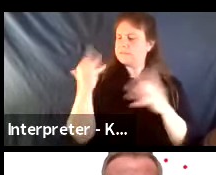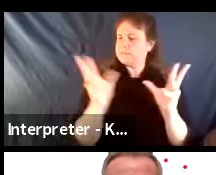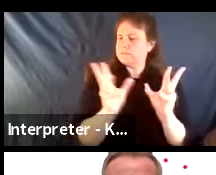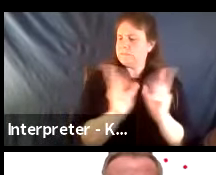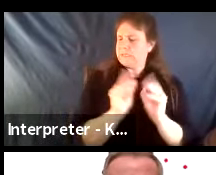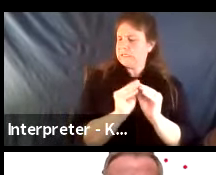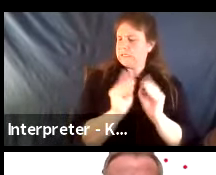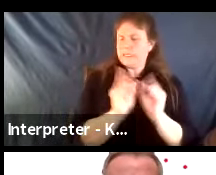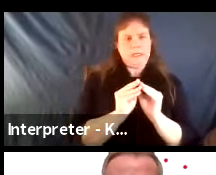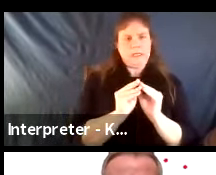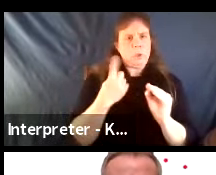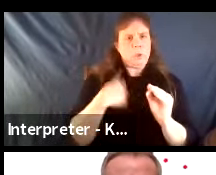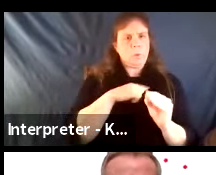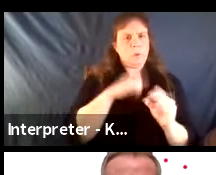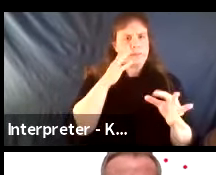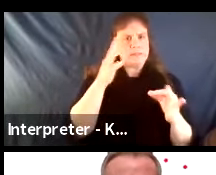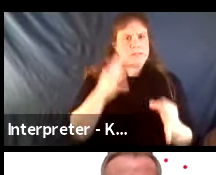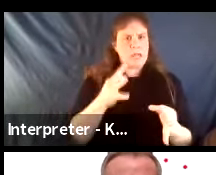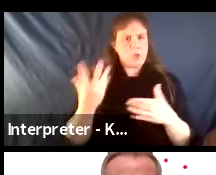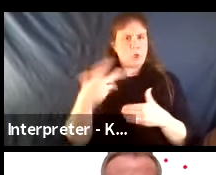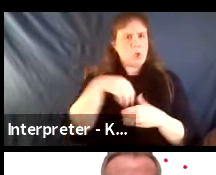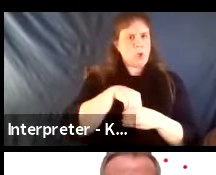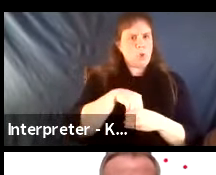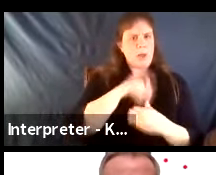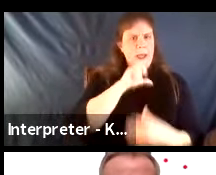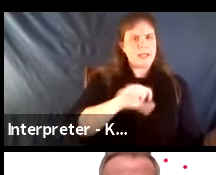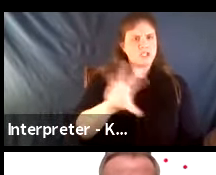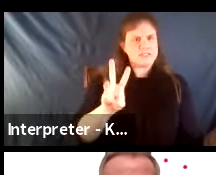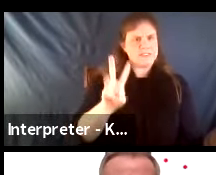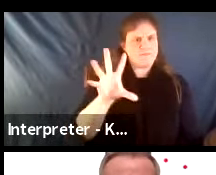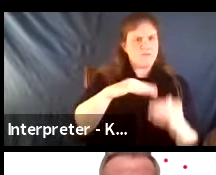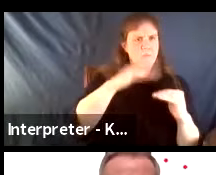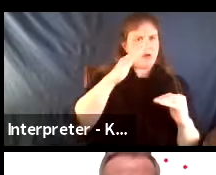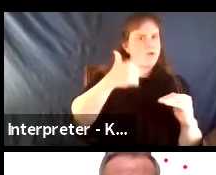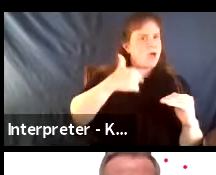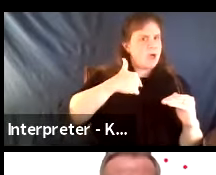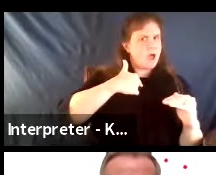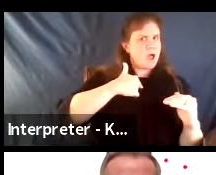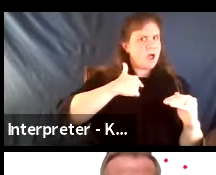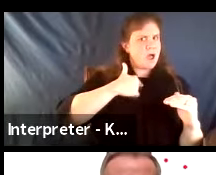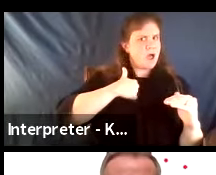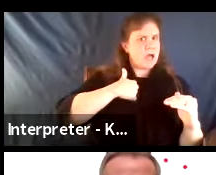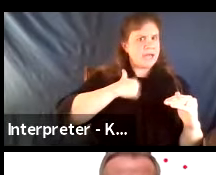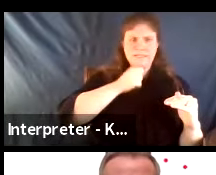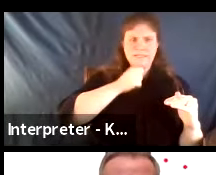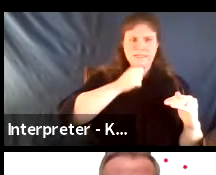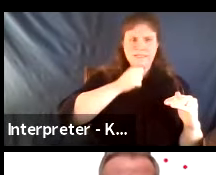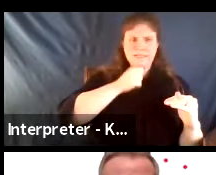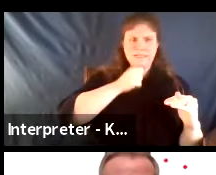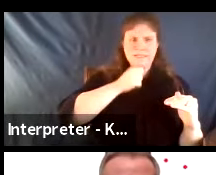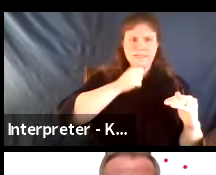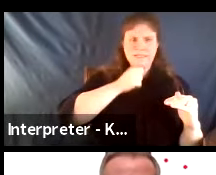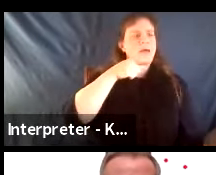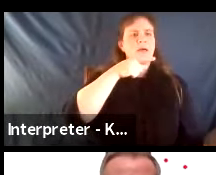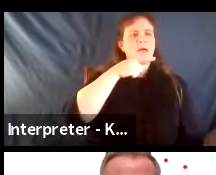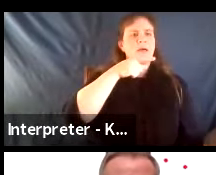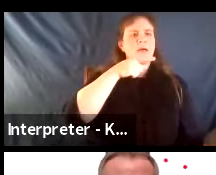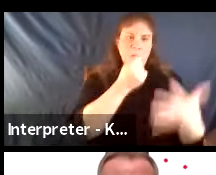we decided to include the 65 and older, that they would be prioritized over essential